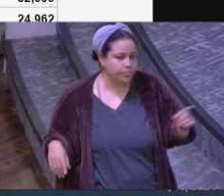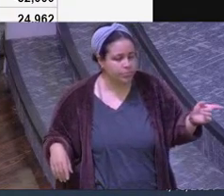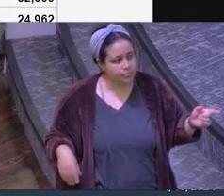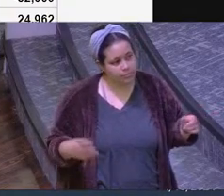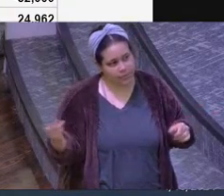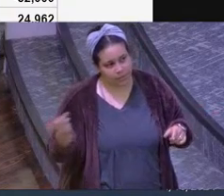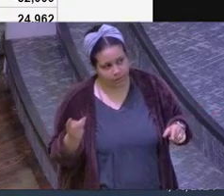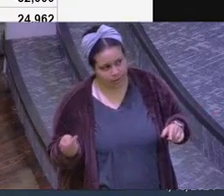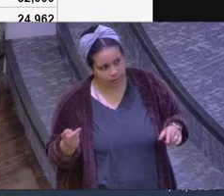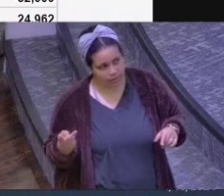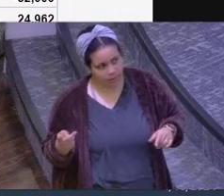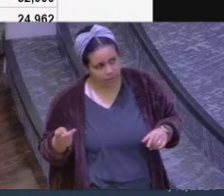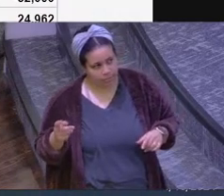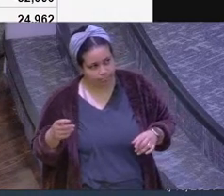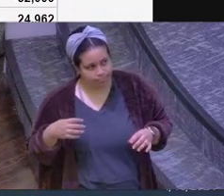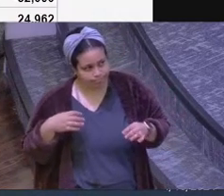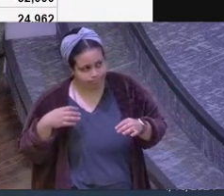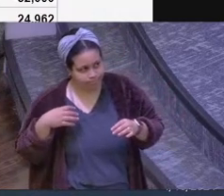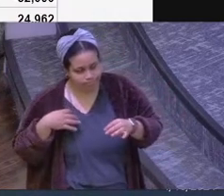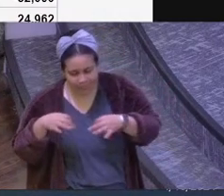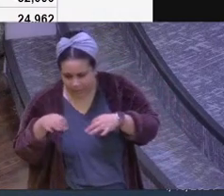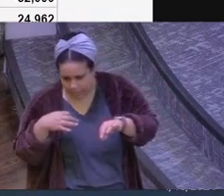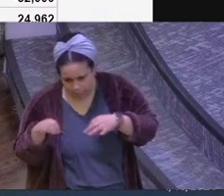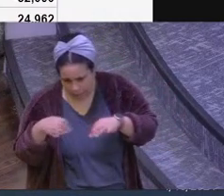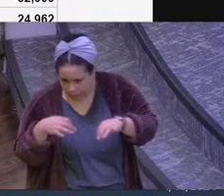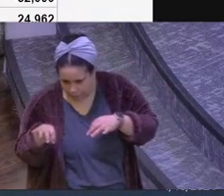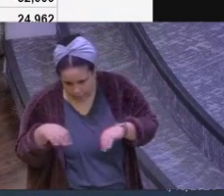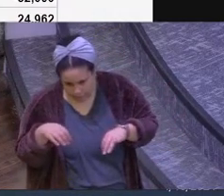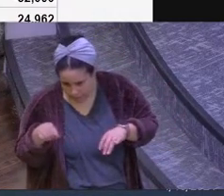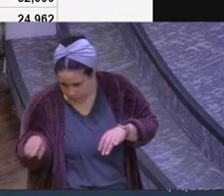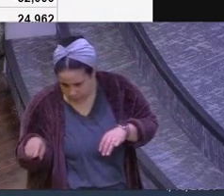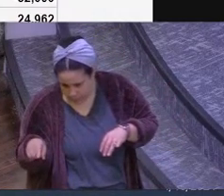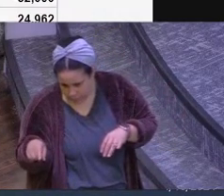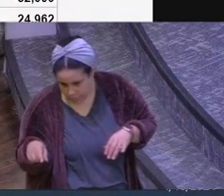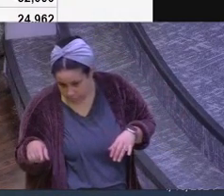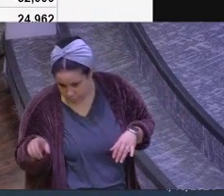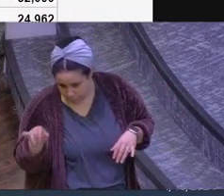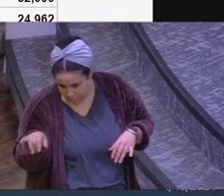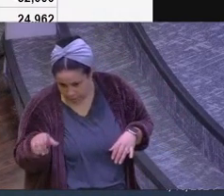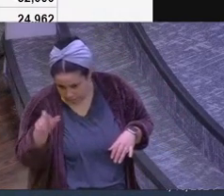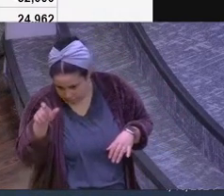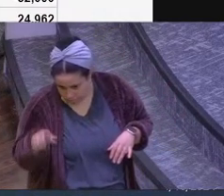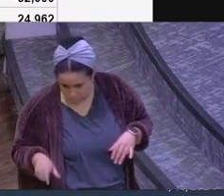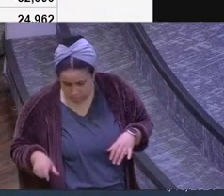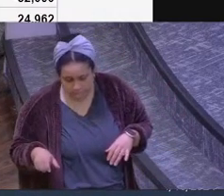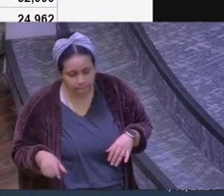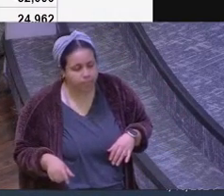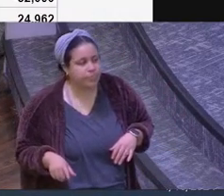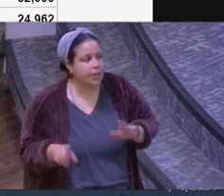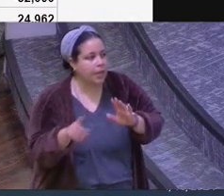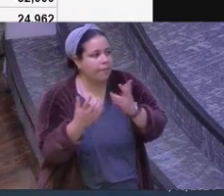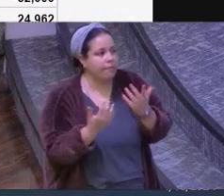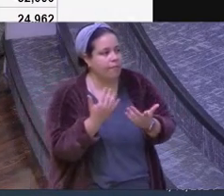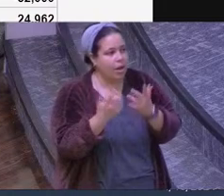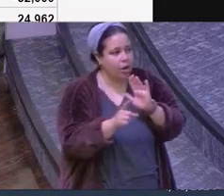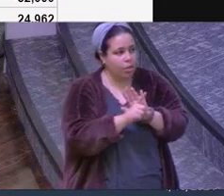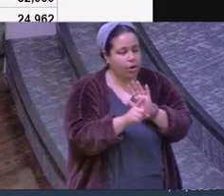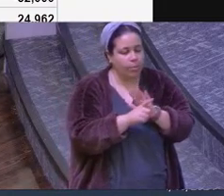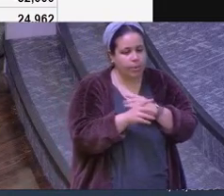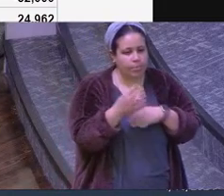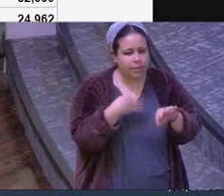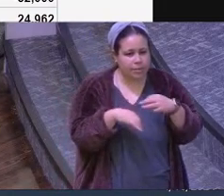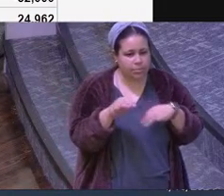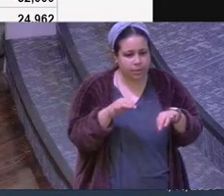could definitely speak probably a better job on the instructional side with those. Fire alarm replacement at three of our schools, just some